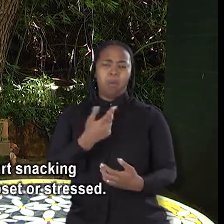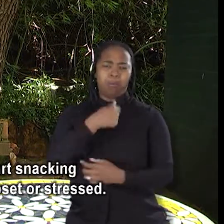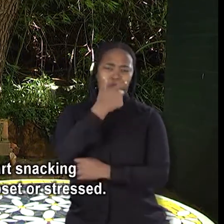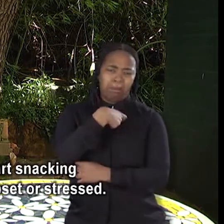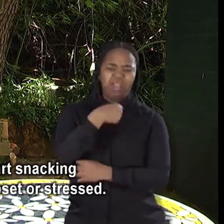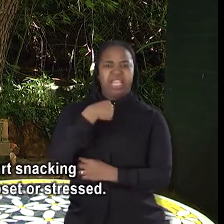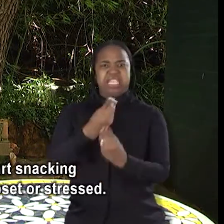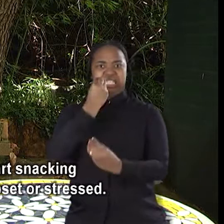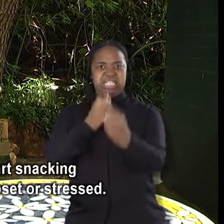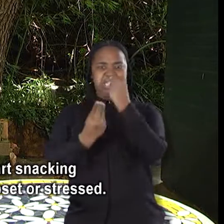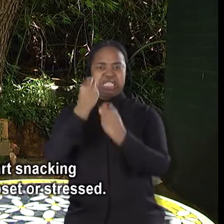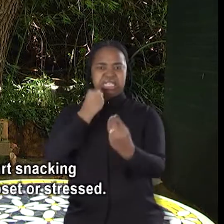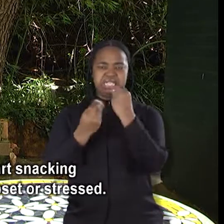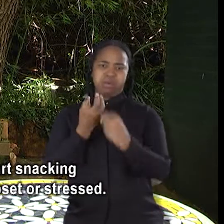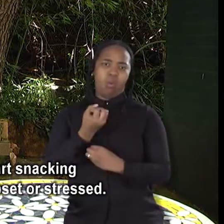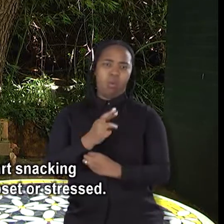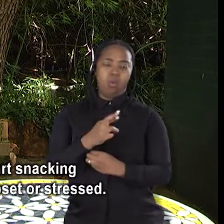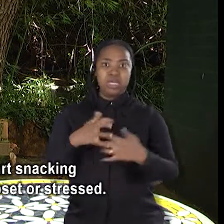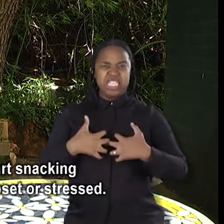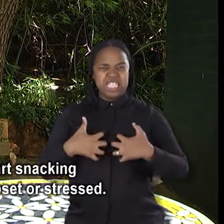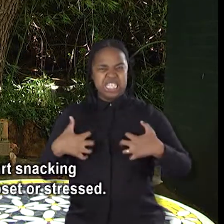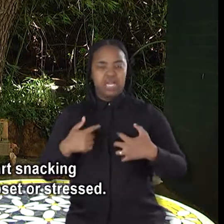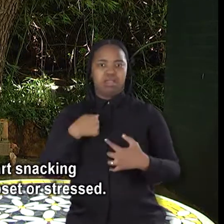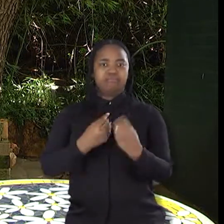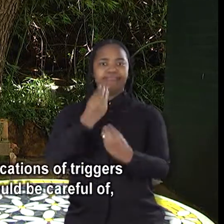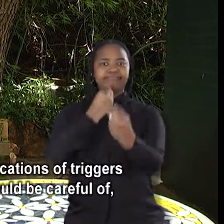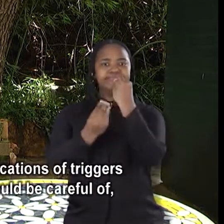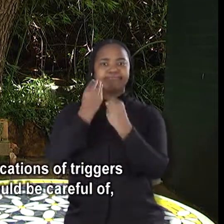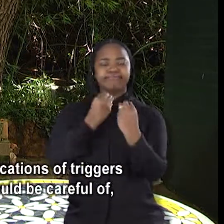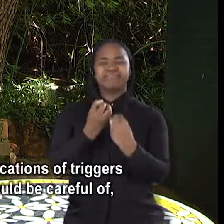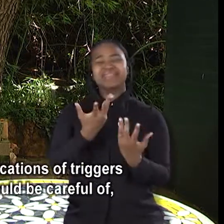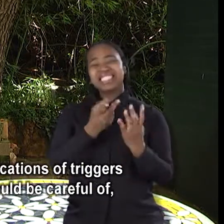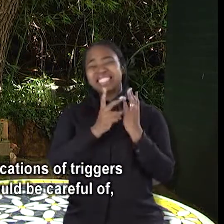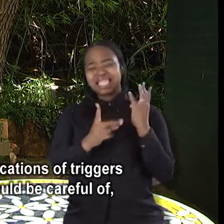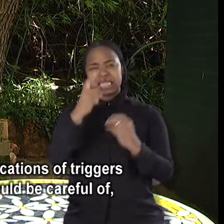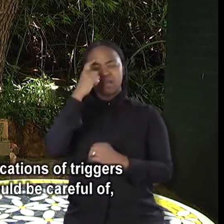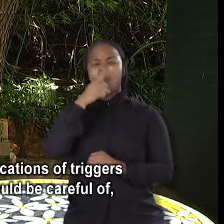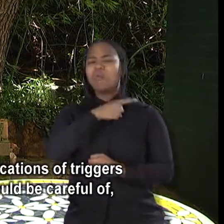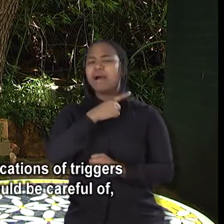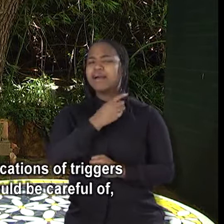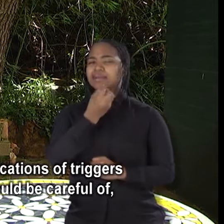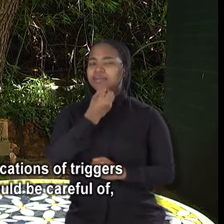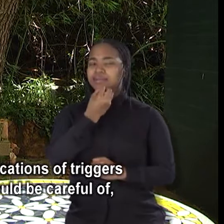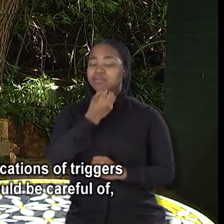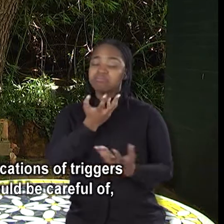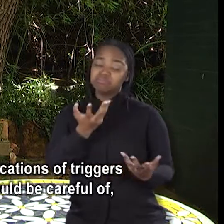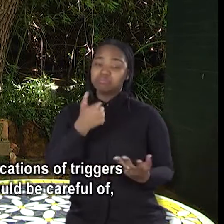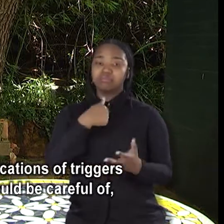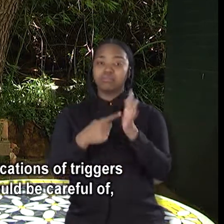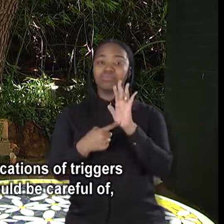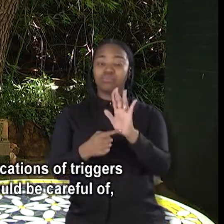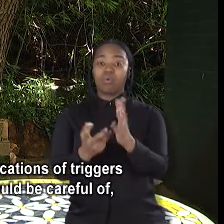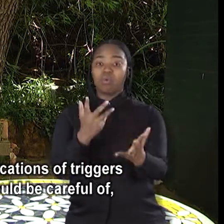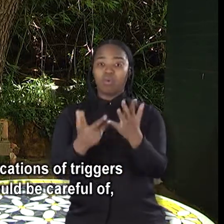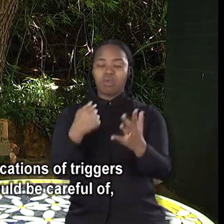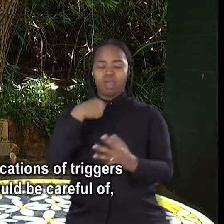upset? Do I eat when I'm stressed? So all of those are indications that maybe this